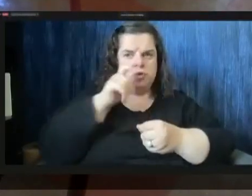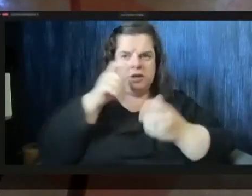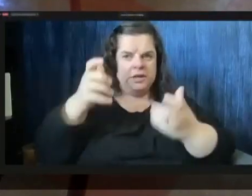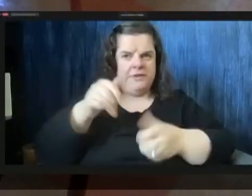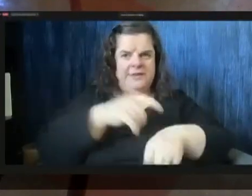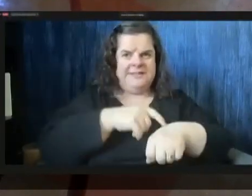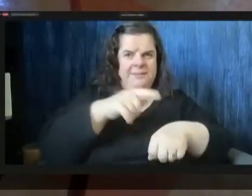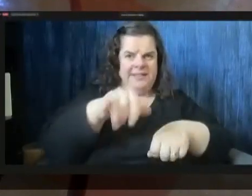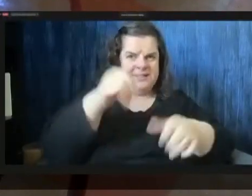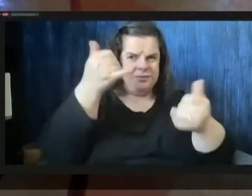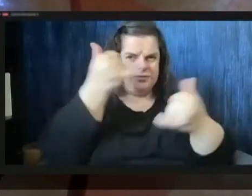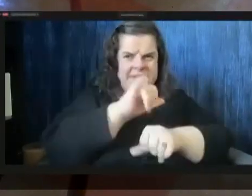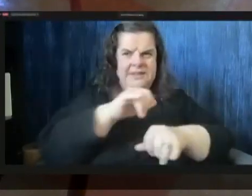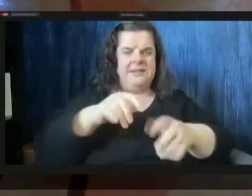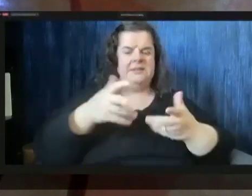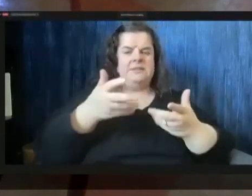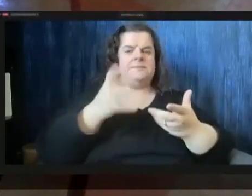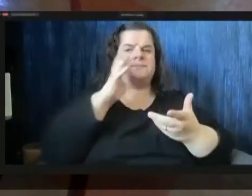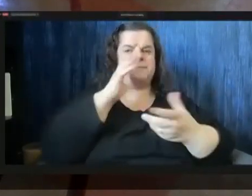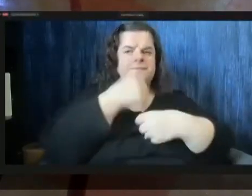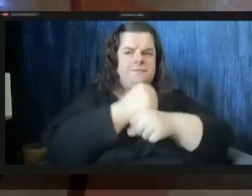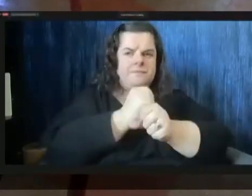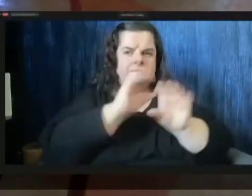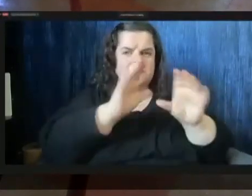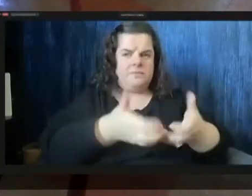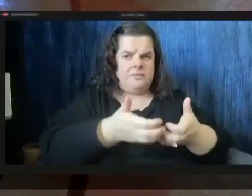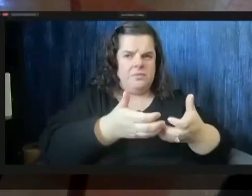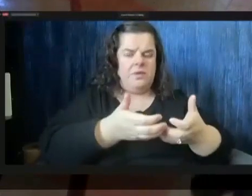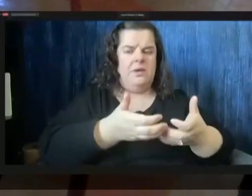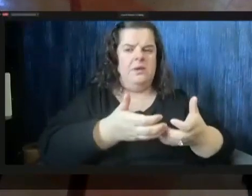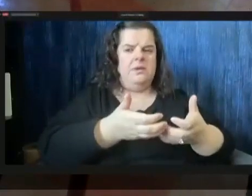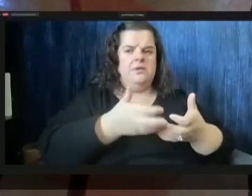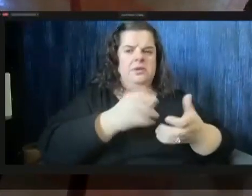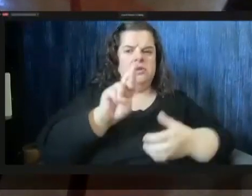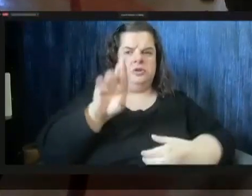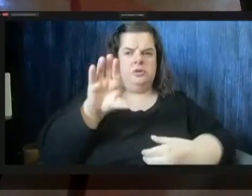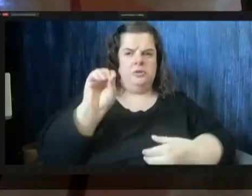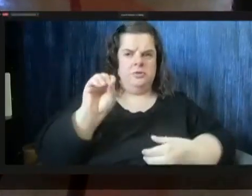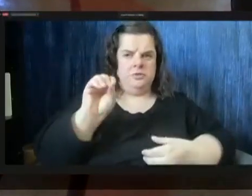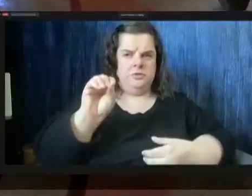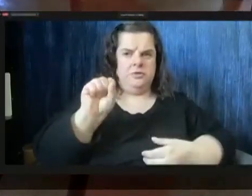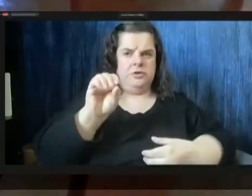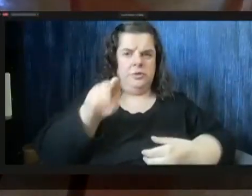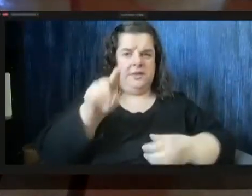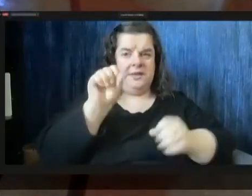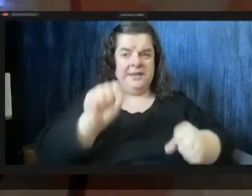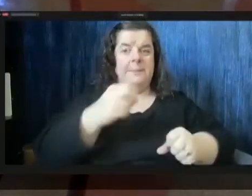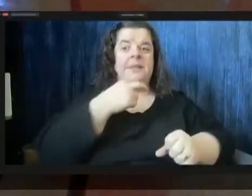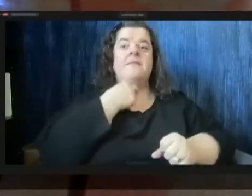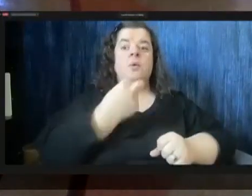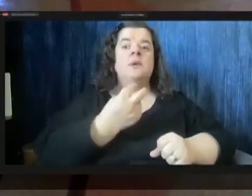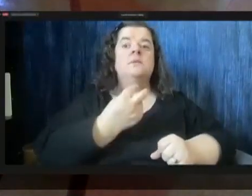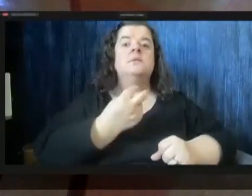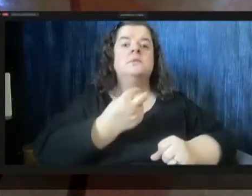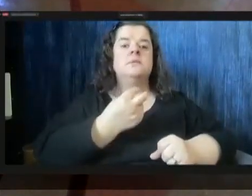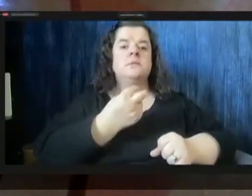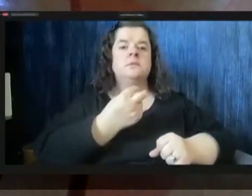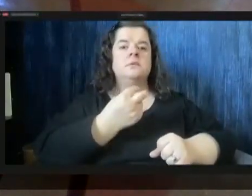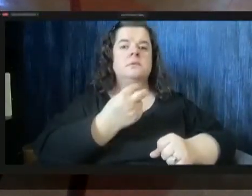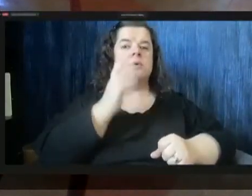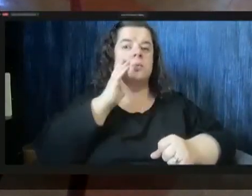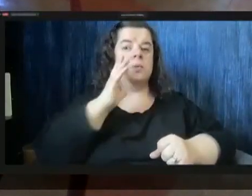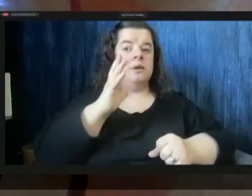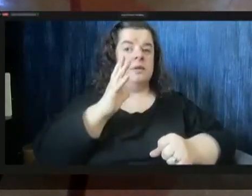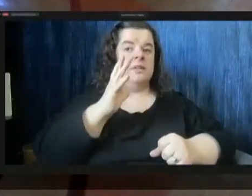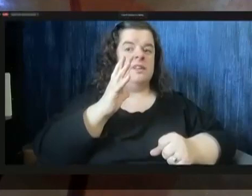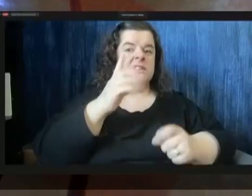ridiculous. You're going to create a group of RCOs so that they can be the voice, and you're going to circumvent the